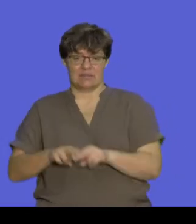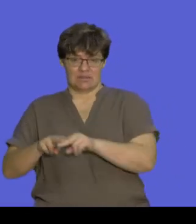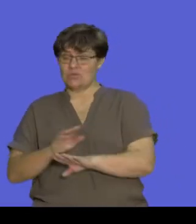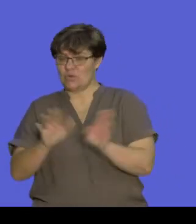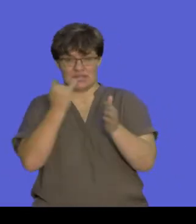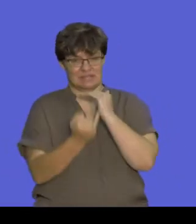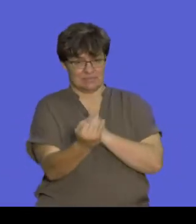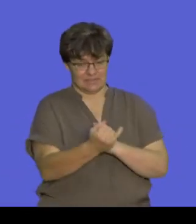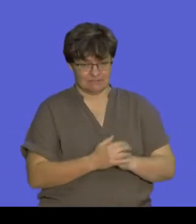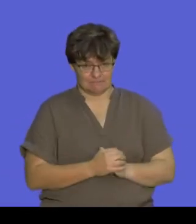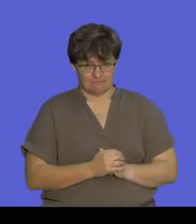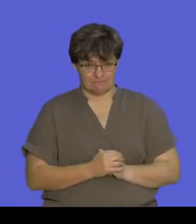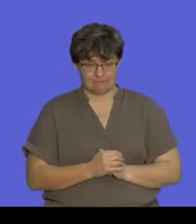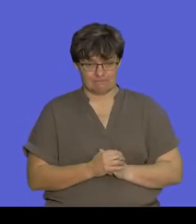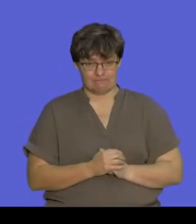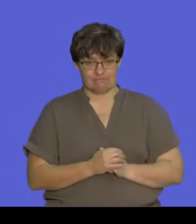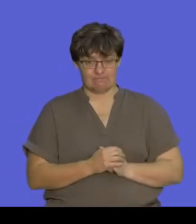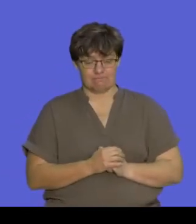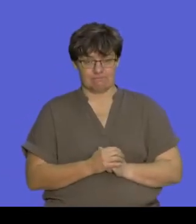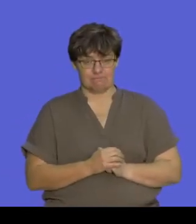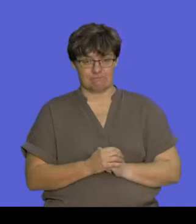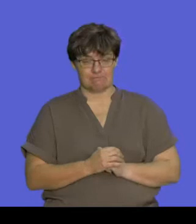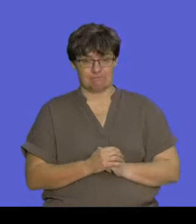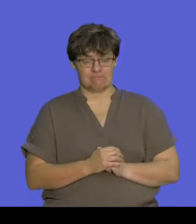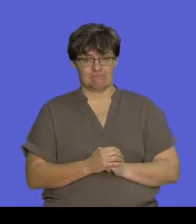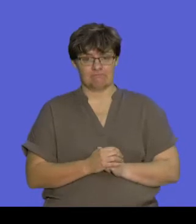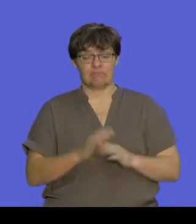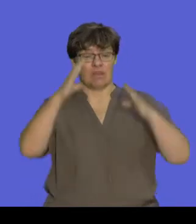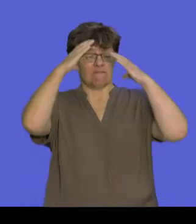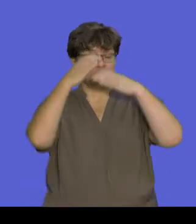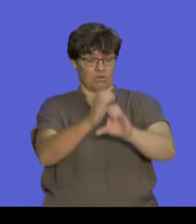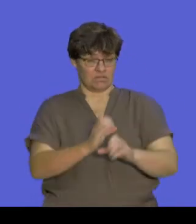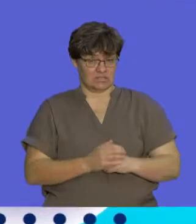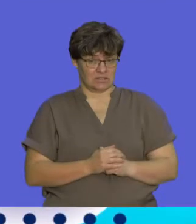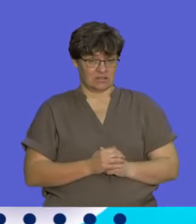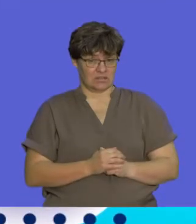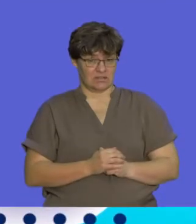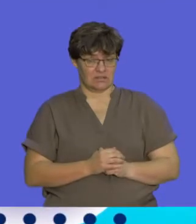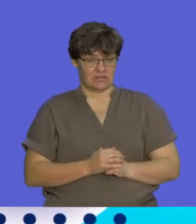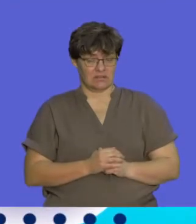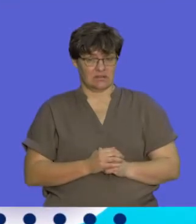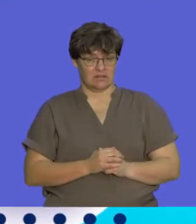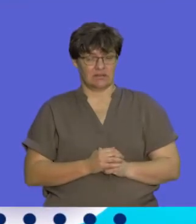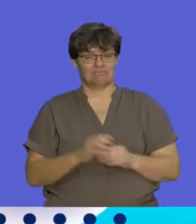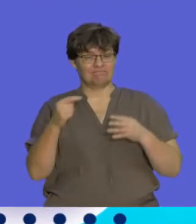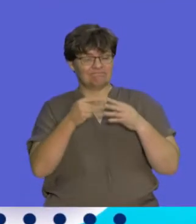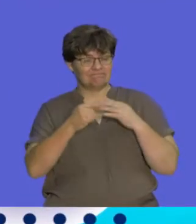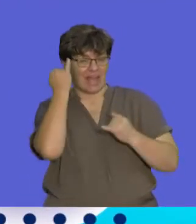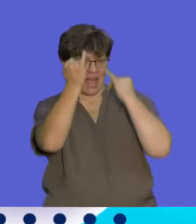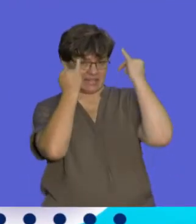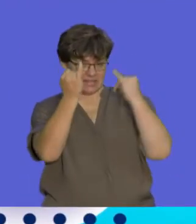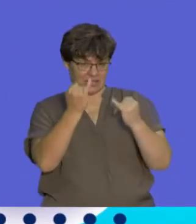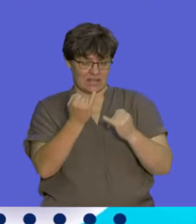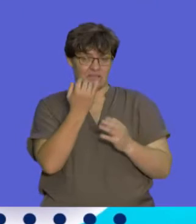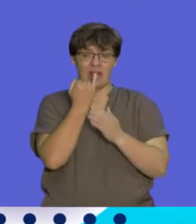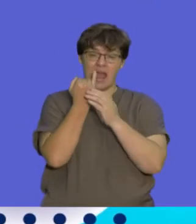events. So let's focus now as we look at these ideas of